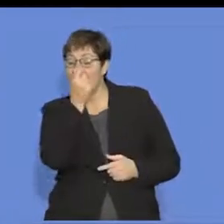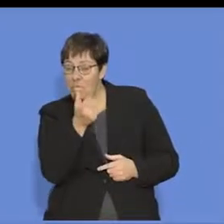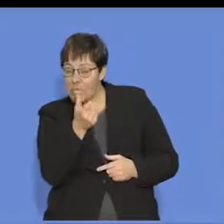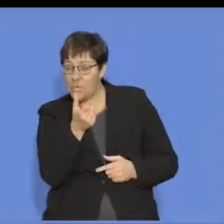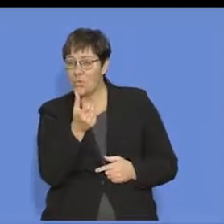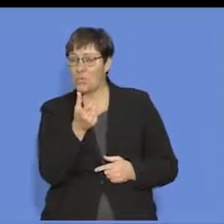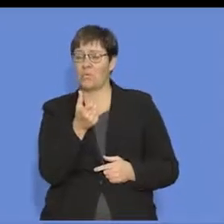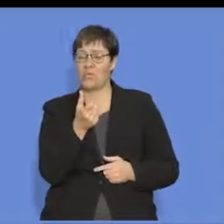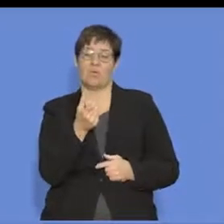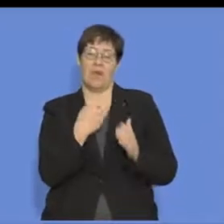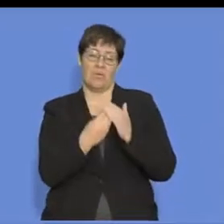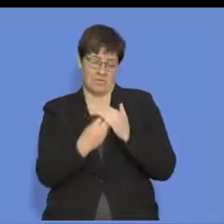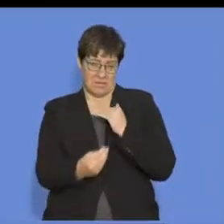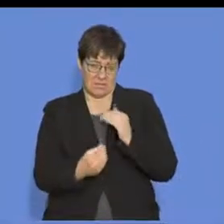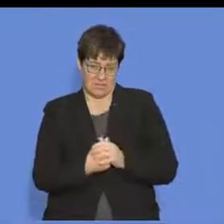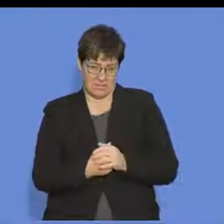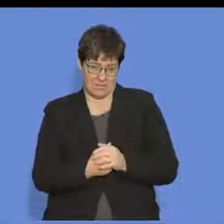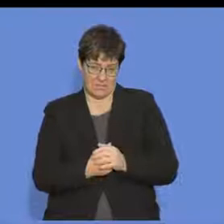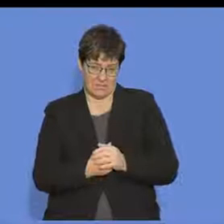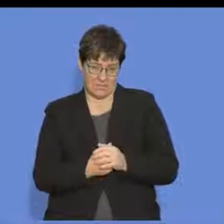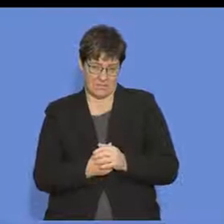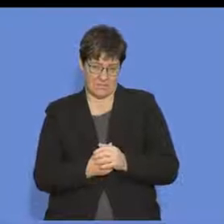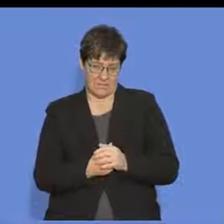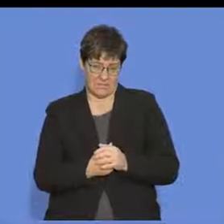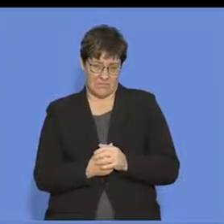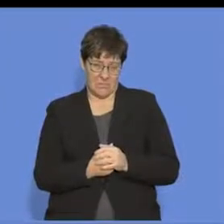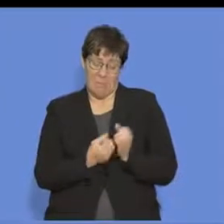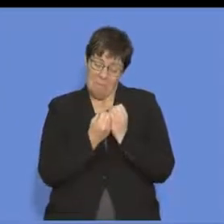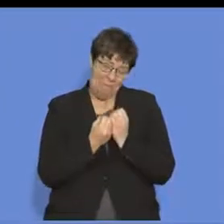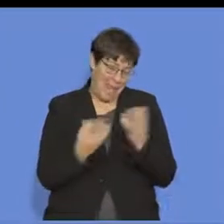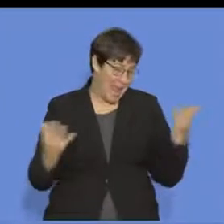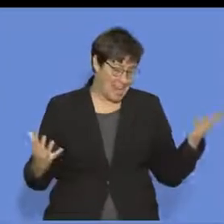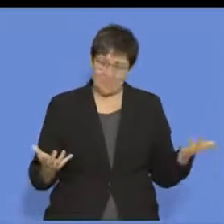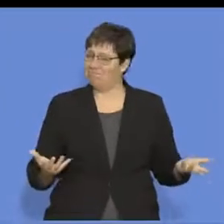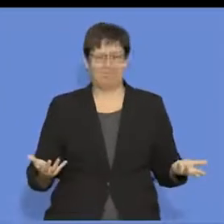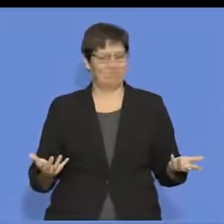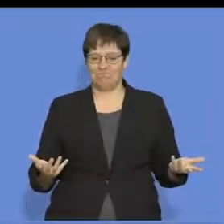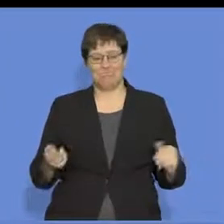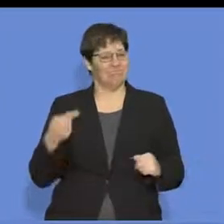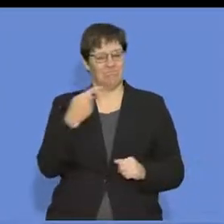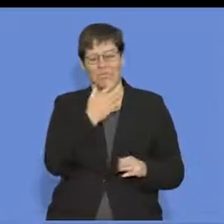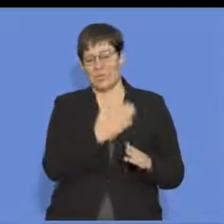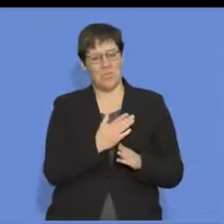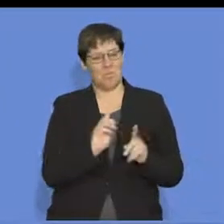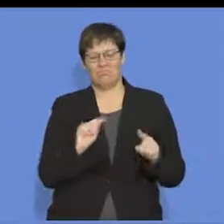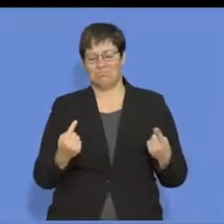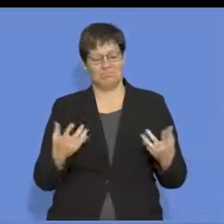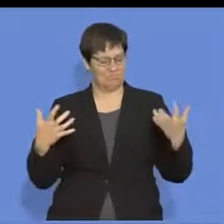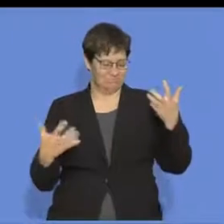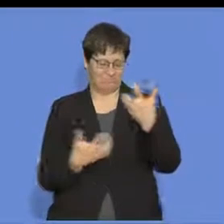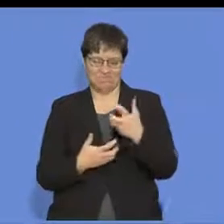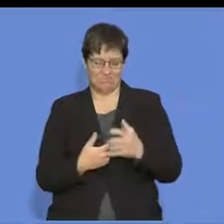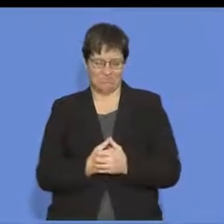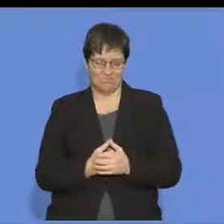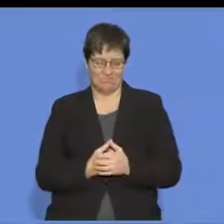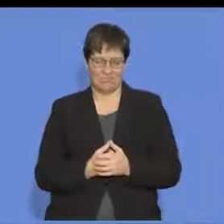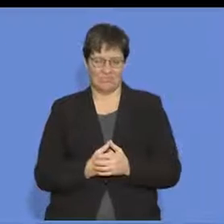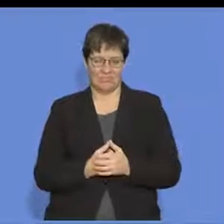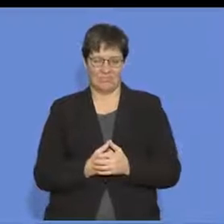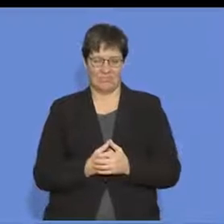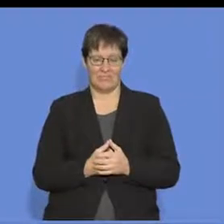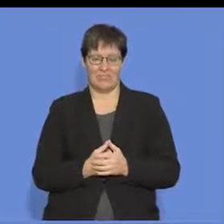It's feasible for an event with few outcomes like the previous one. We had few outcomes because we had